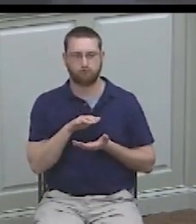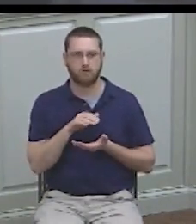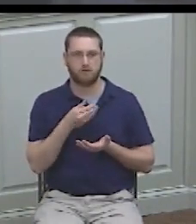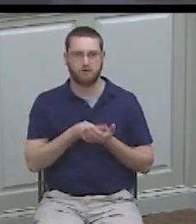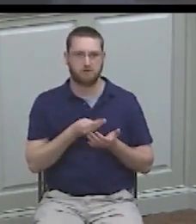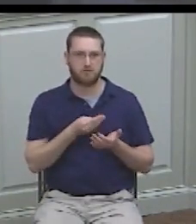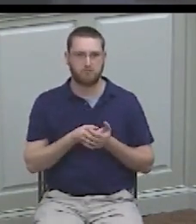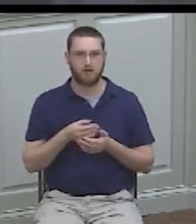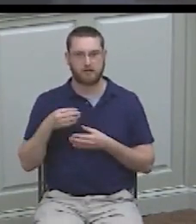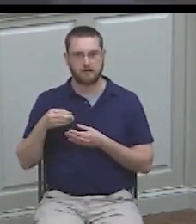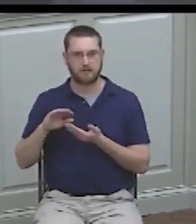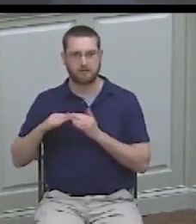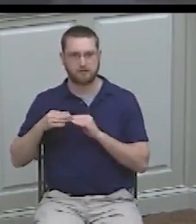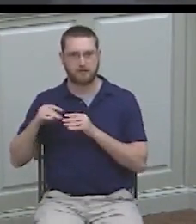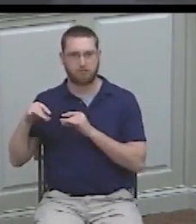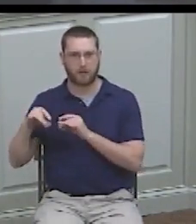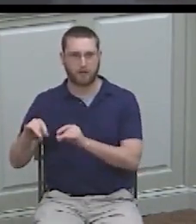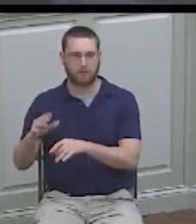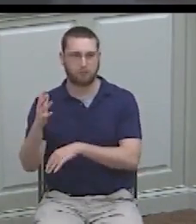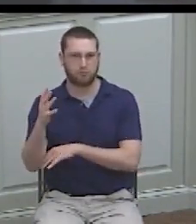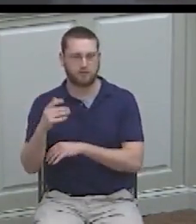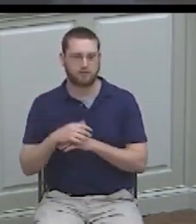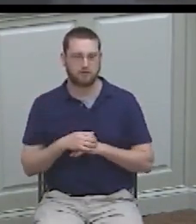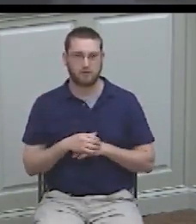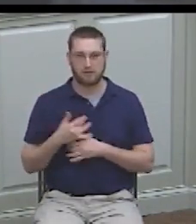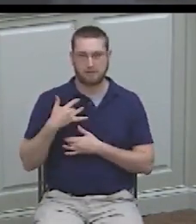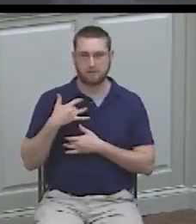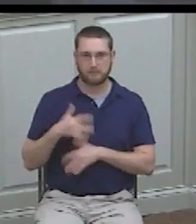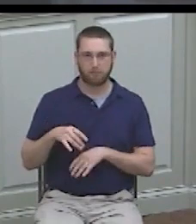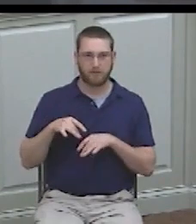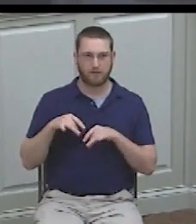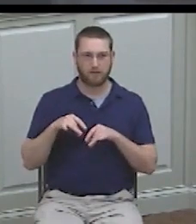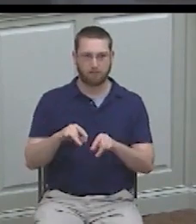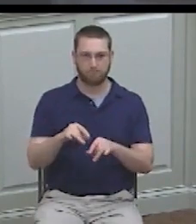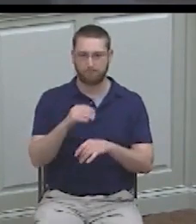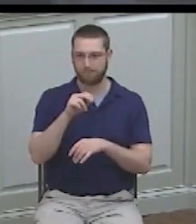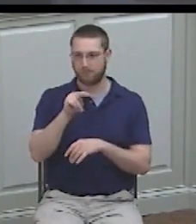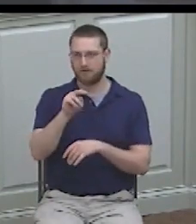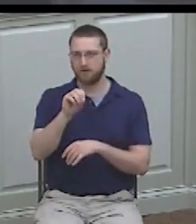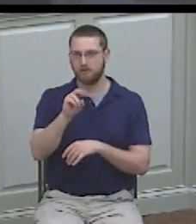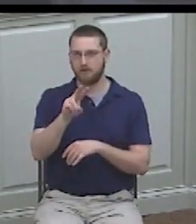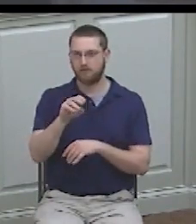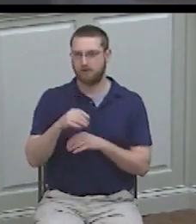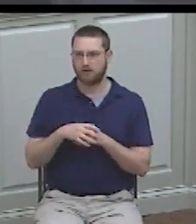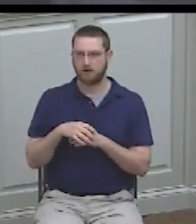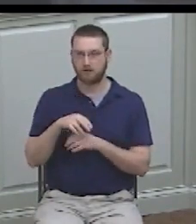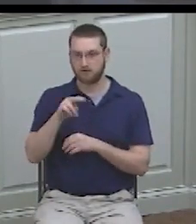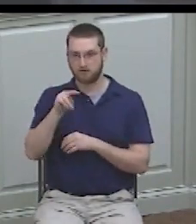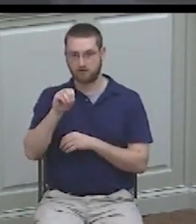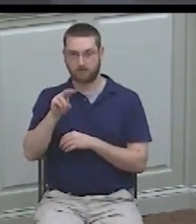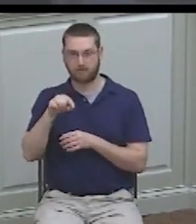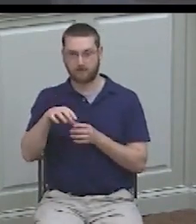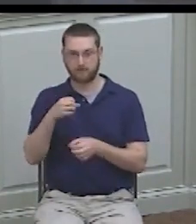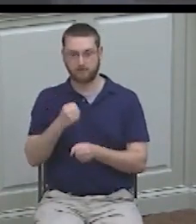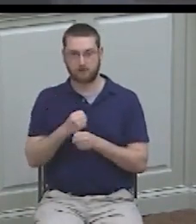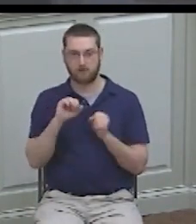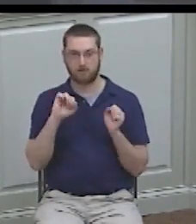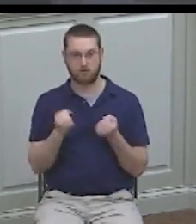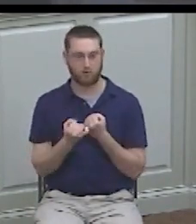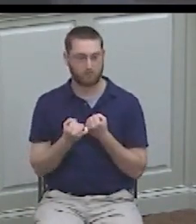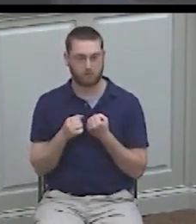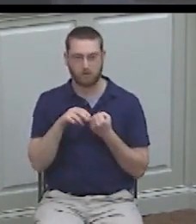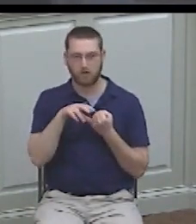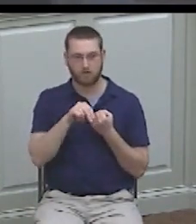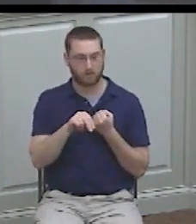trees sometime. Now, normally we plant in November. This year, it wasn't really cold in November or